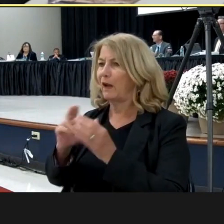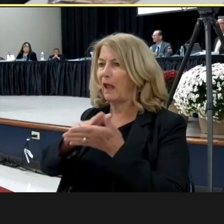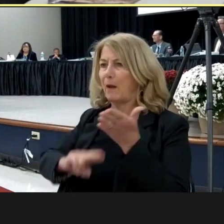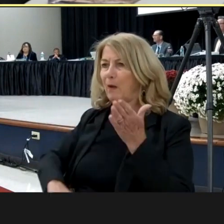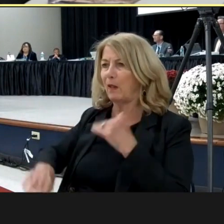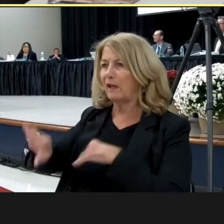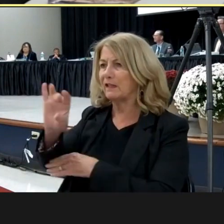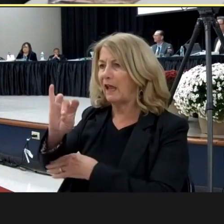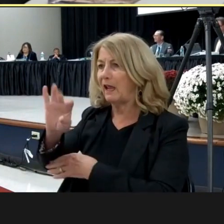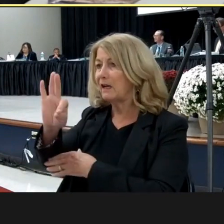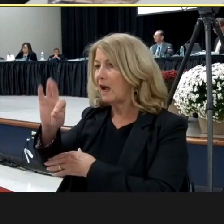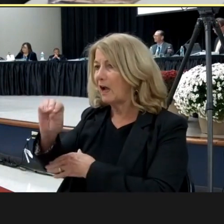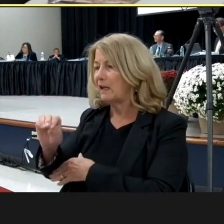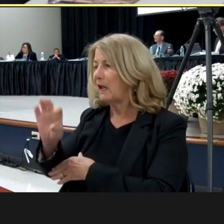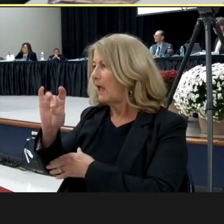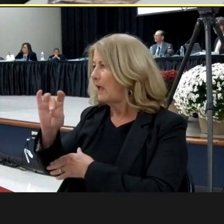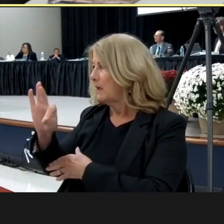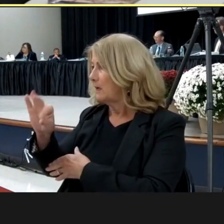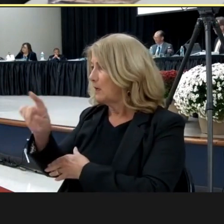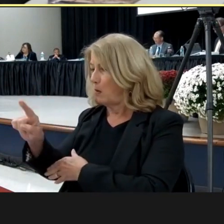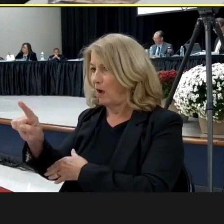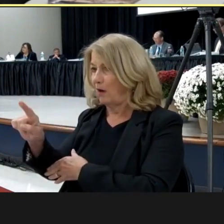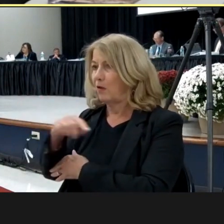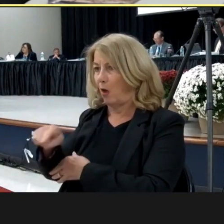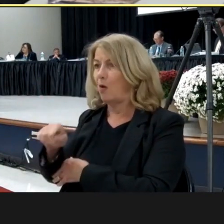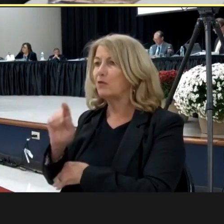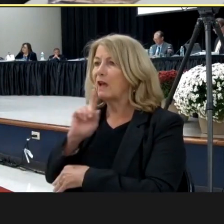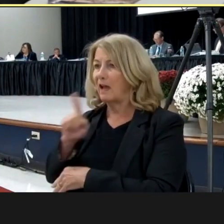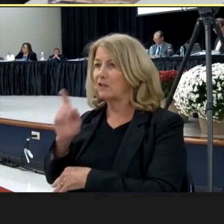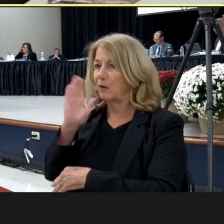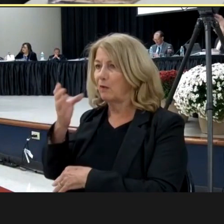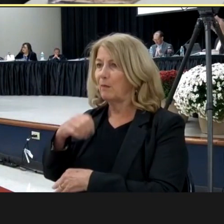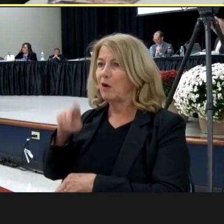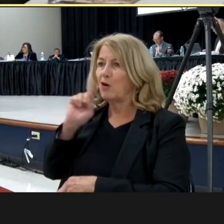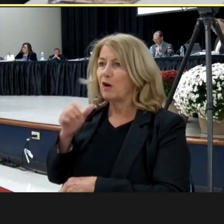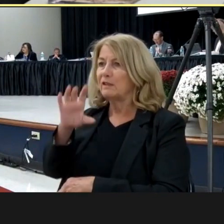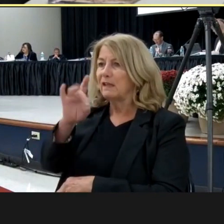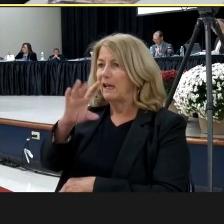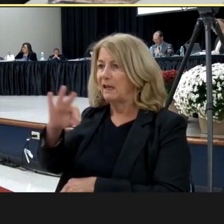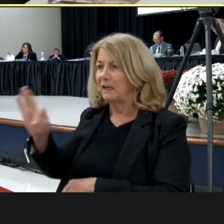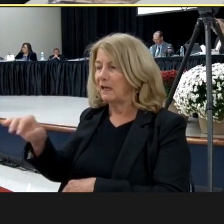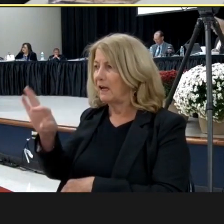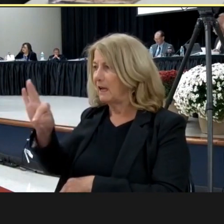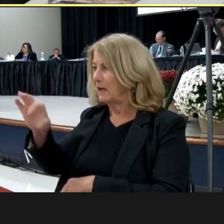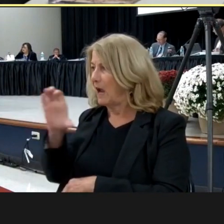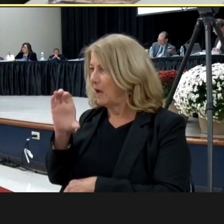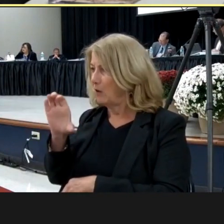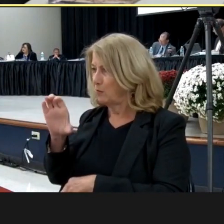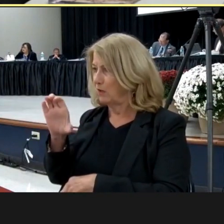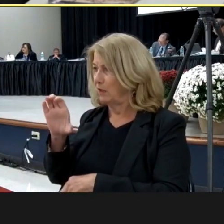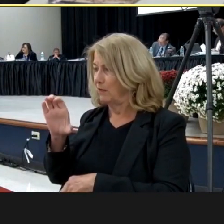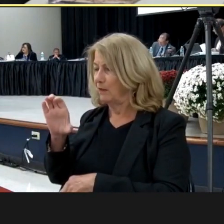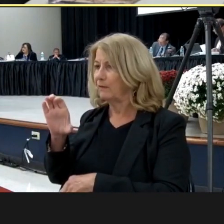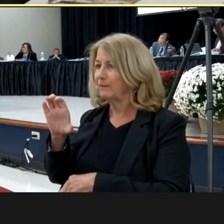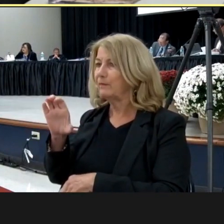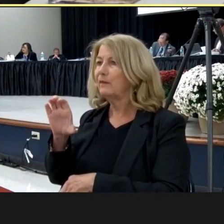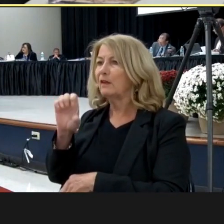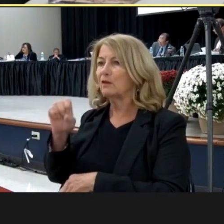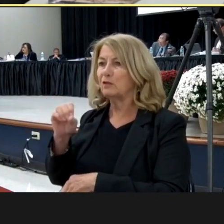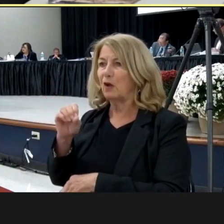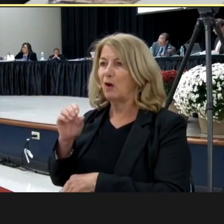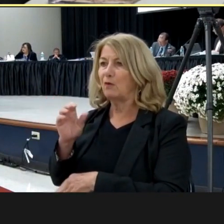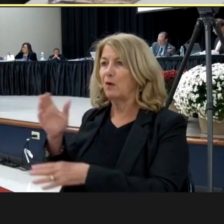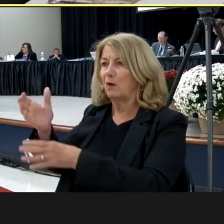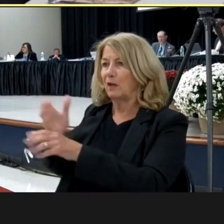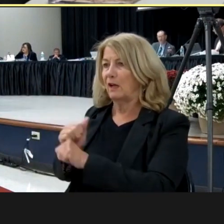890, 891, but those will actually be heard as 899 and 900. So you're hitting your